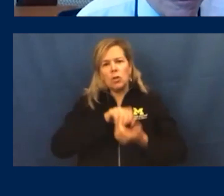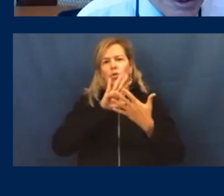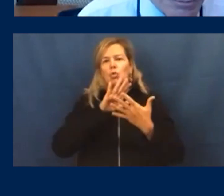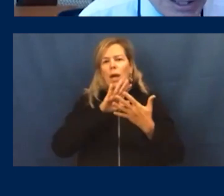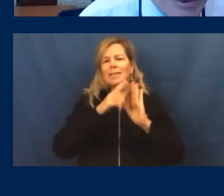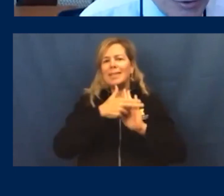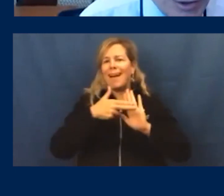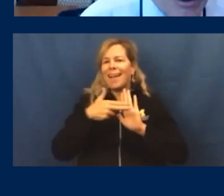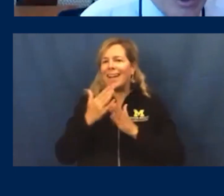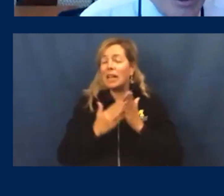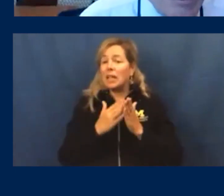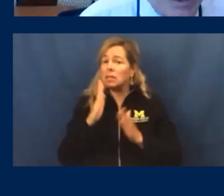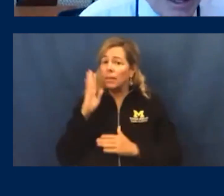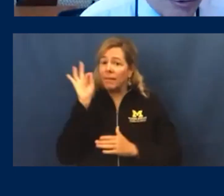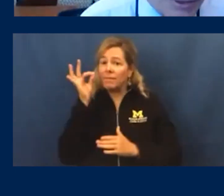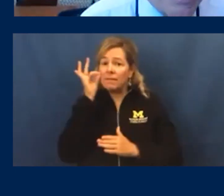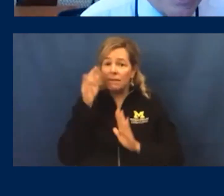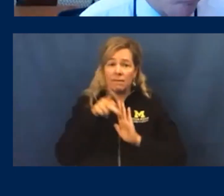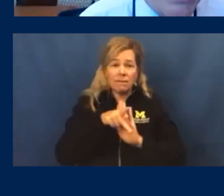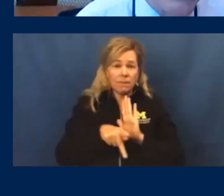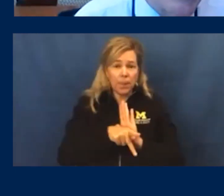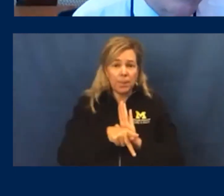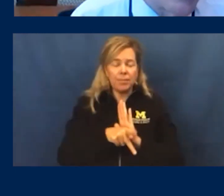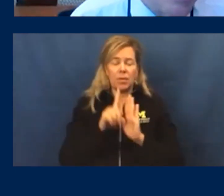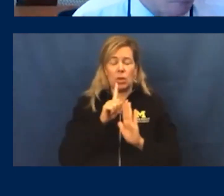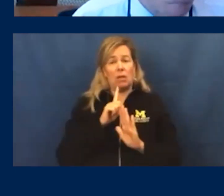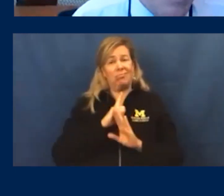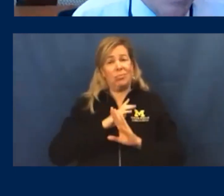some federal policies that actually impede